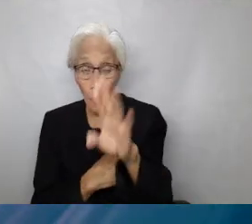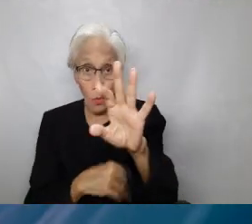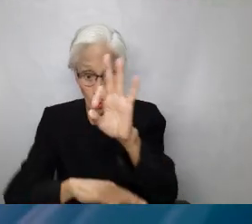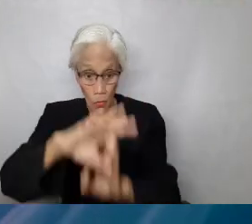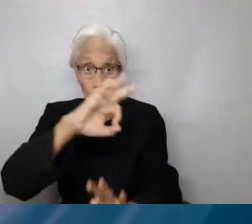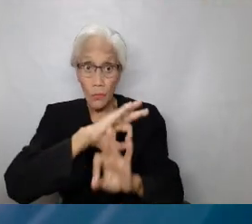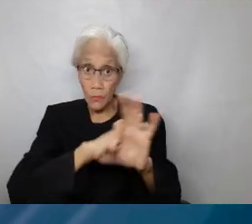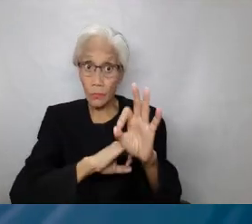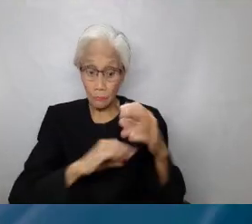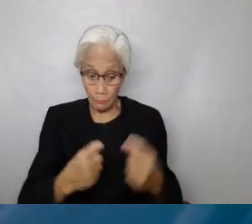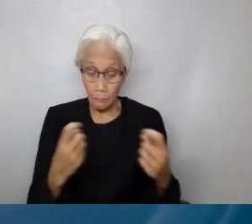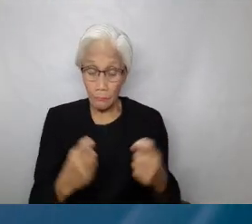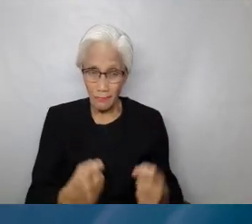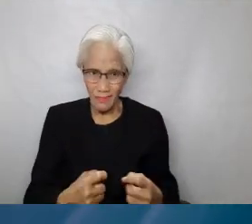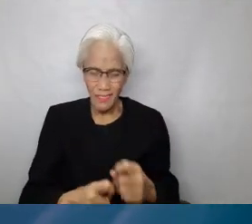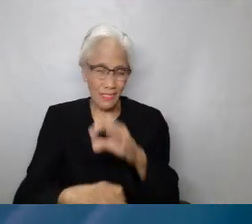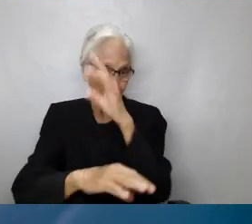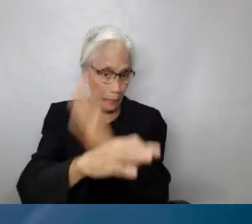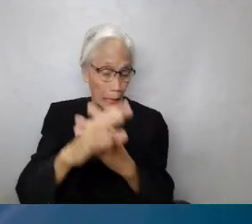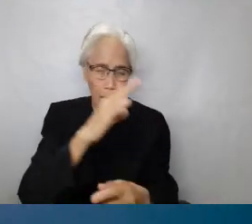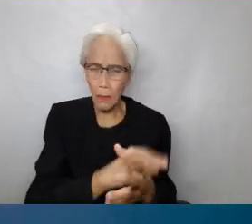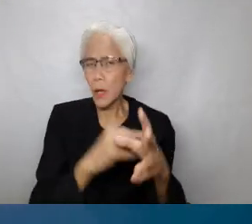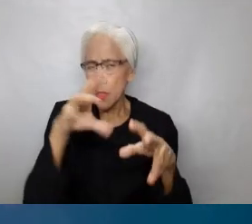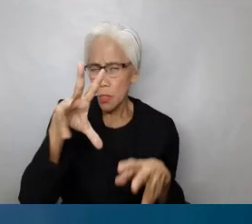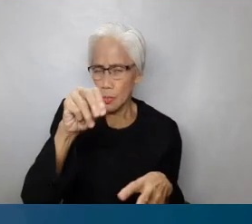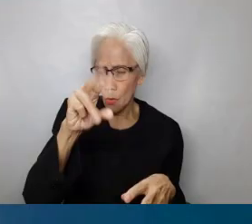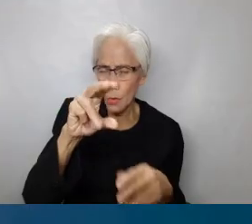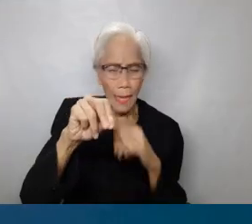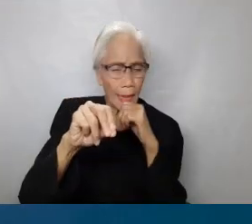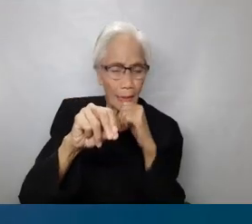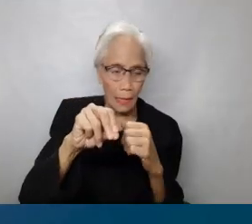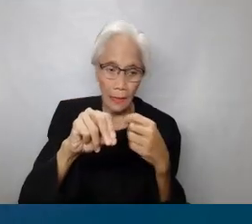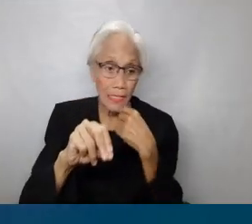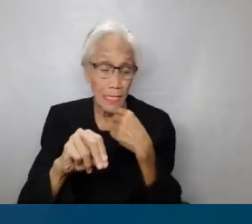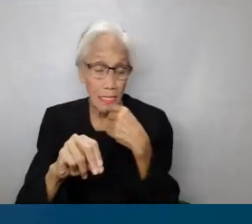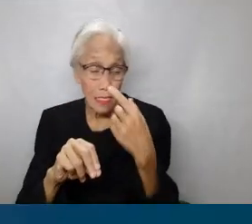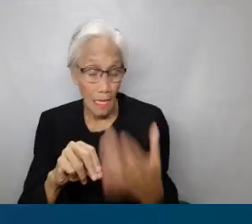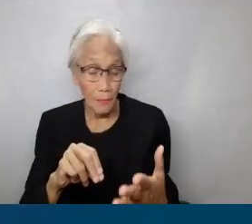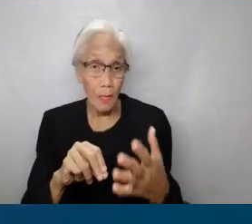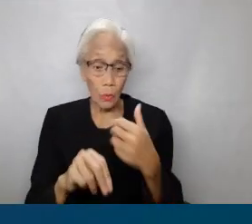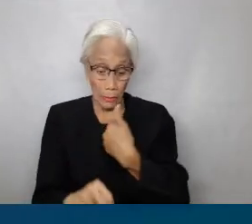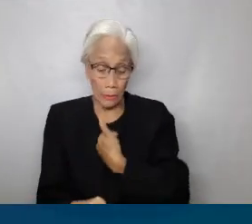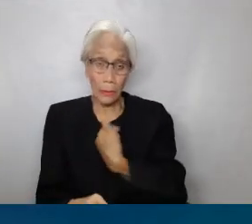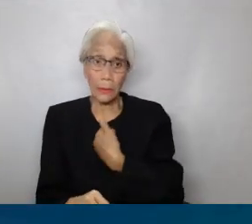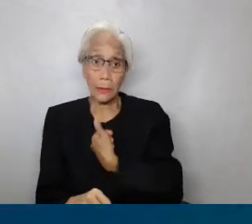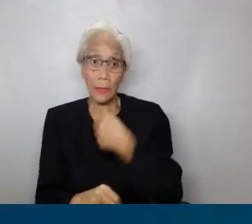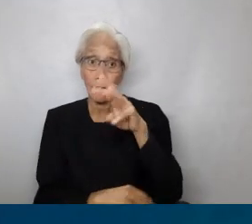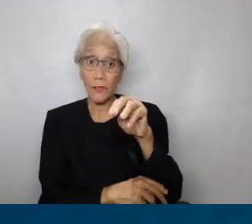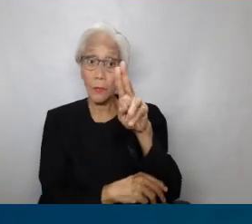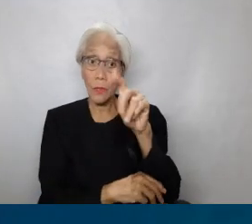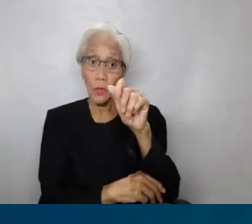off. And if your foot causes you to sin, cut it off. No, hindi po niya ini-endorse